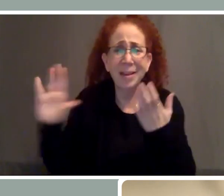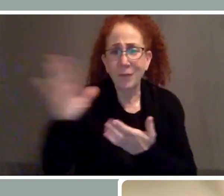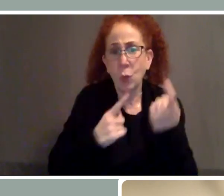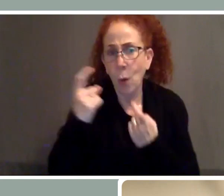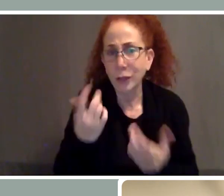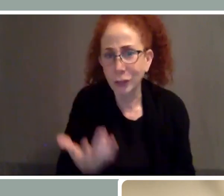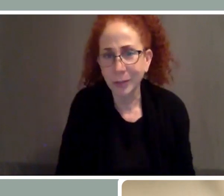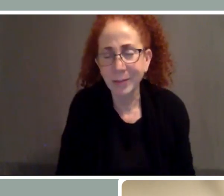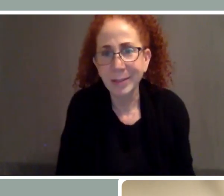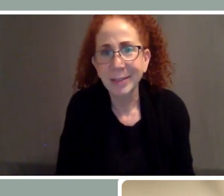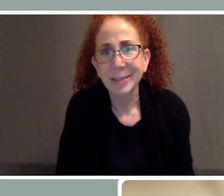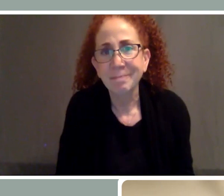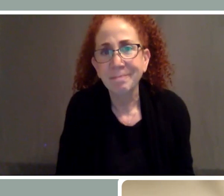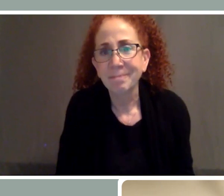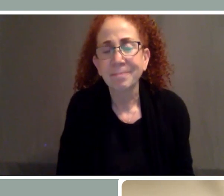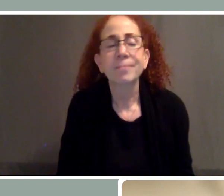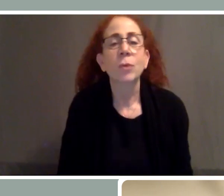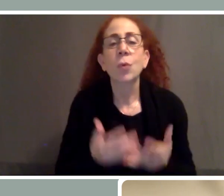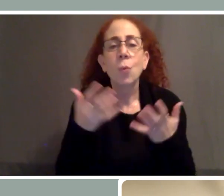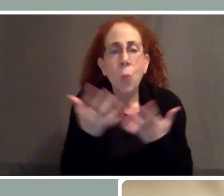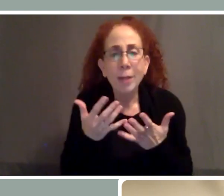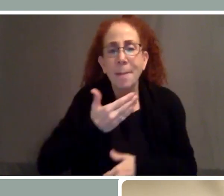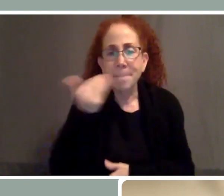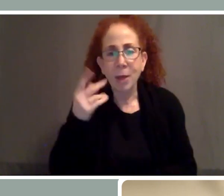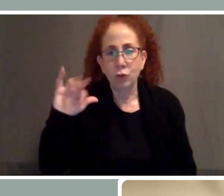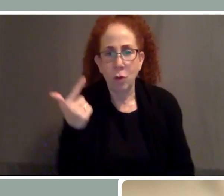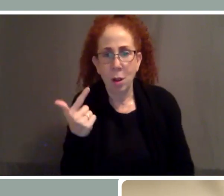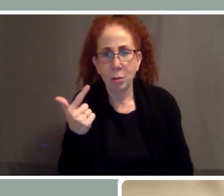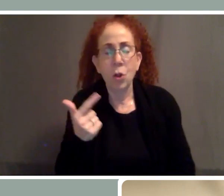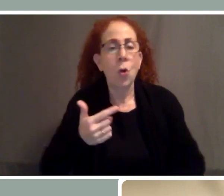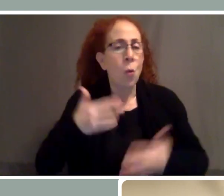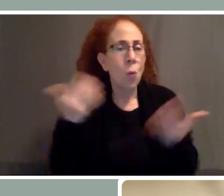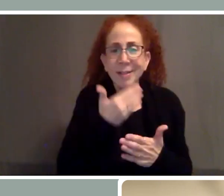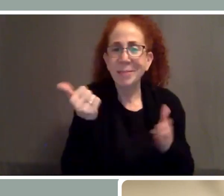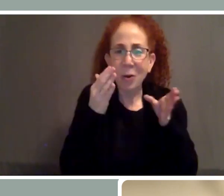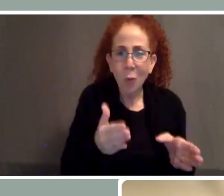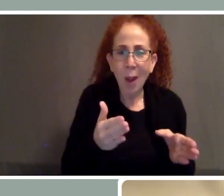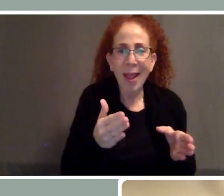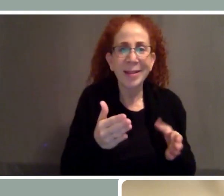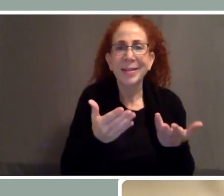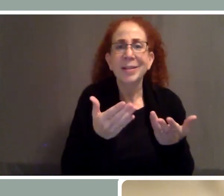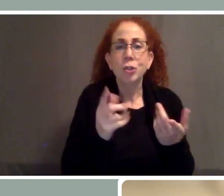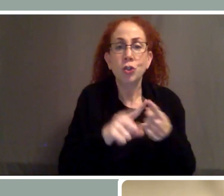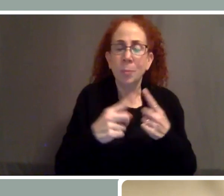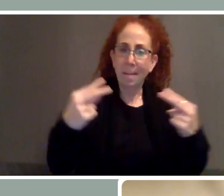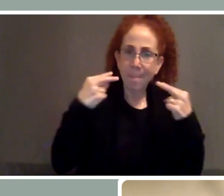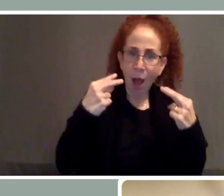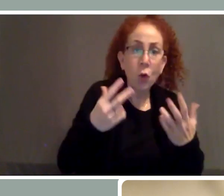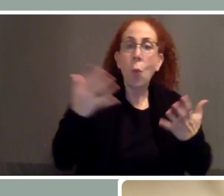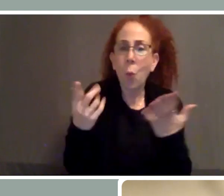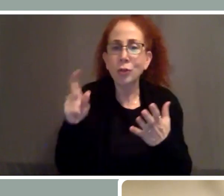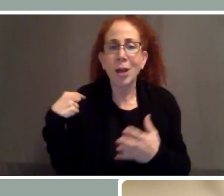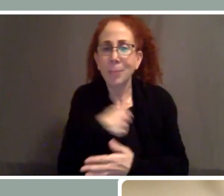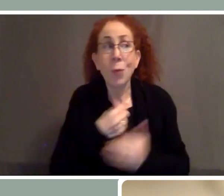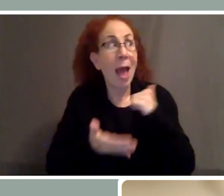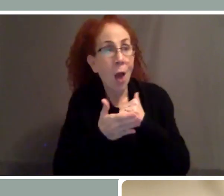are asking is, what's a better drug and what's a better way for me to be monitored and what should I be doing, and helping